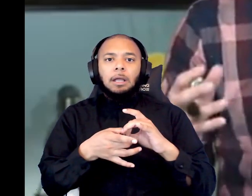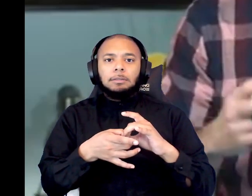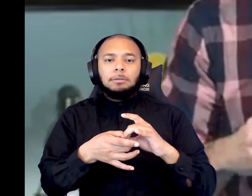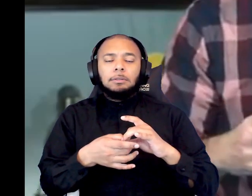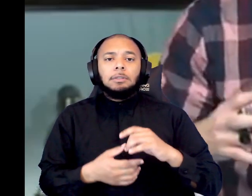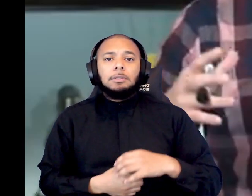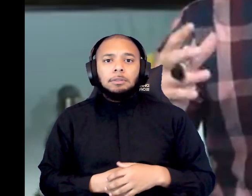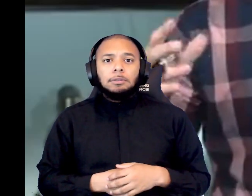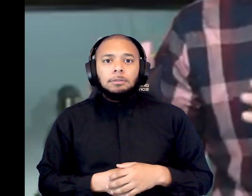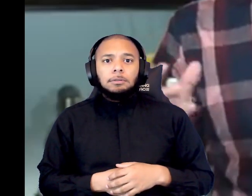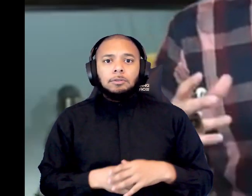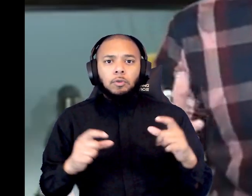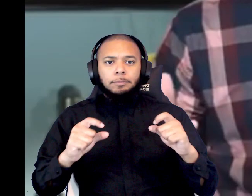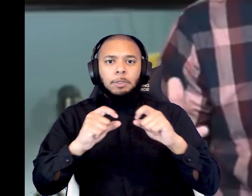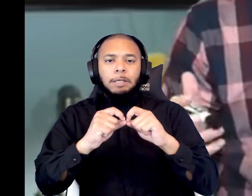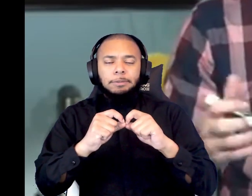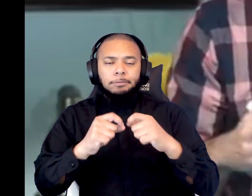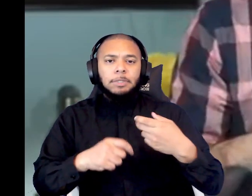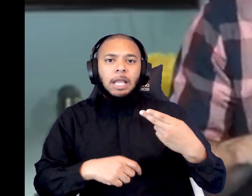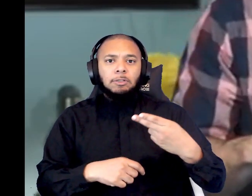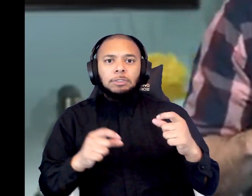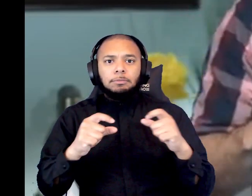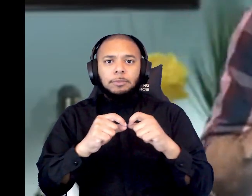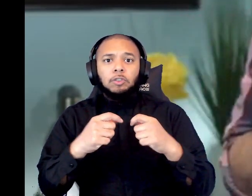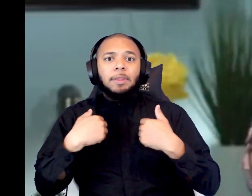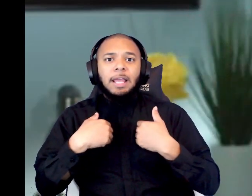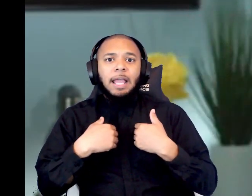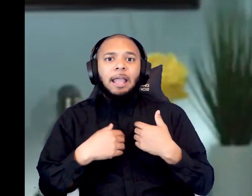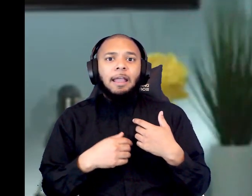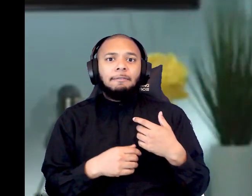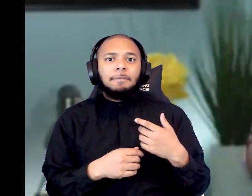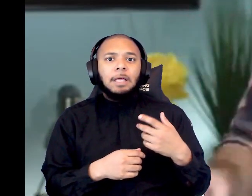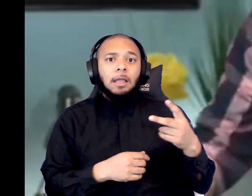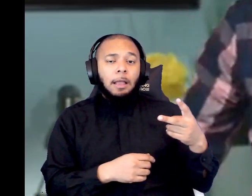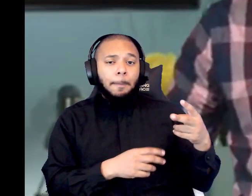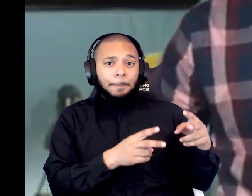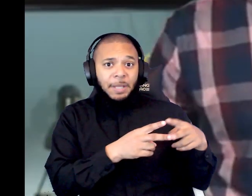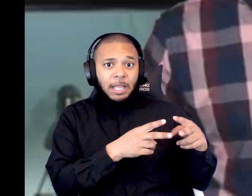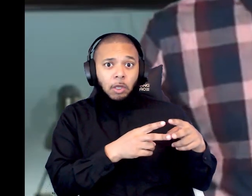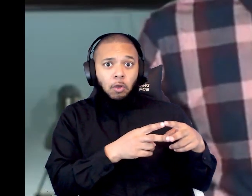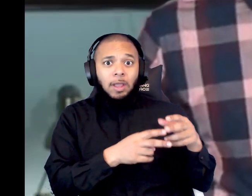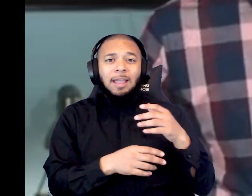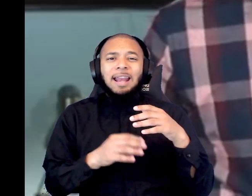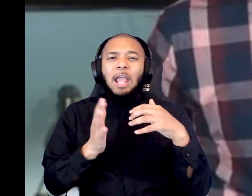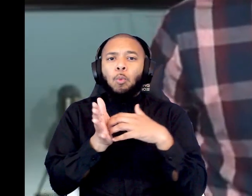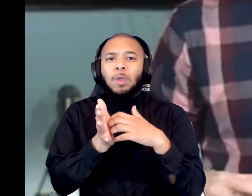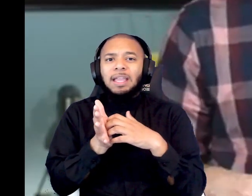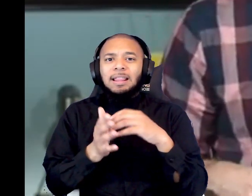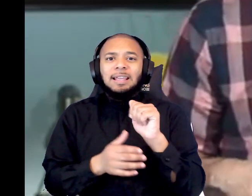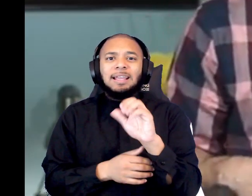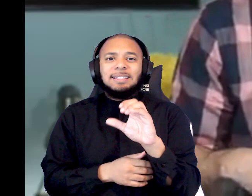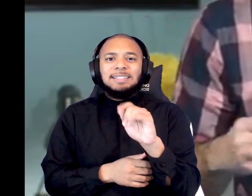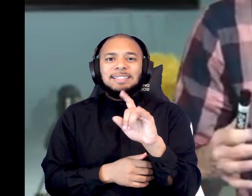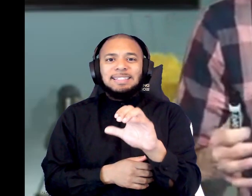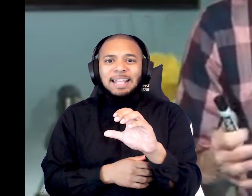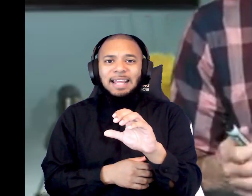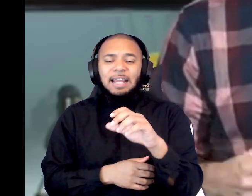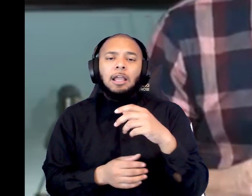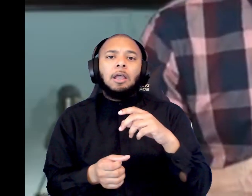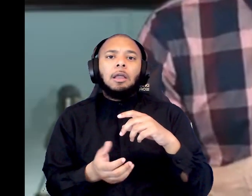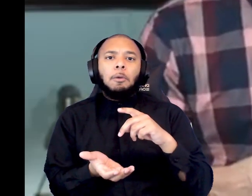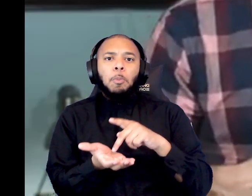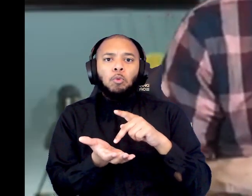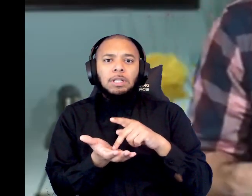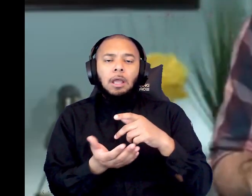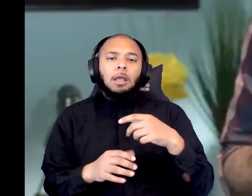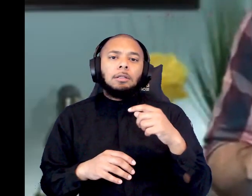they're going to contain both lone pairs of electrons and a weakly acidic proton. These hydroxyl groups are also able